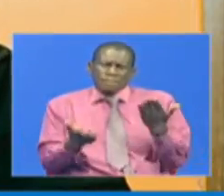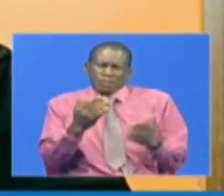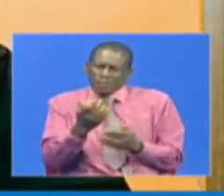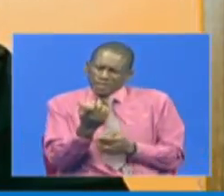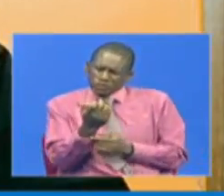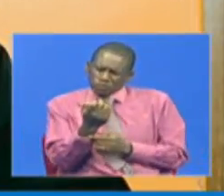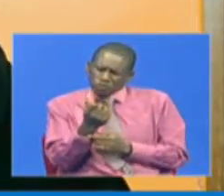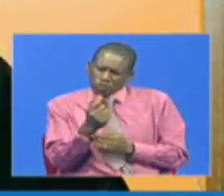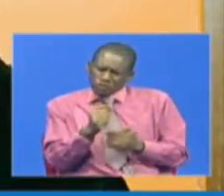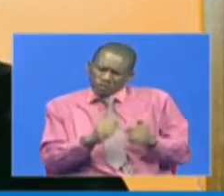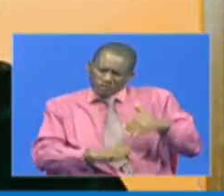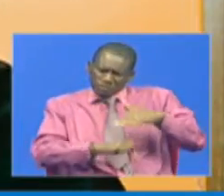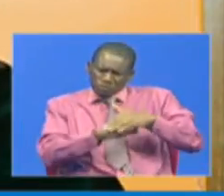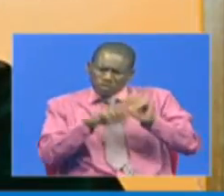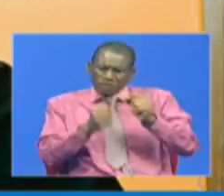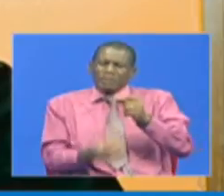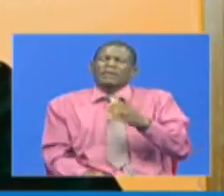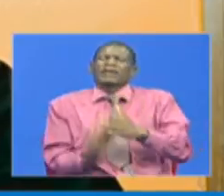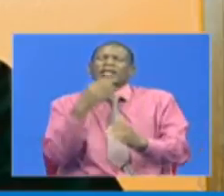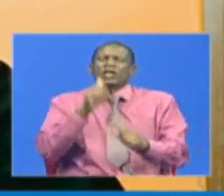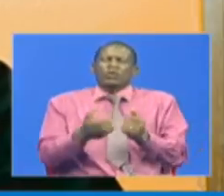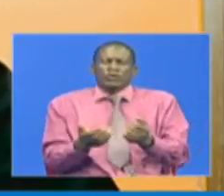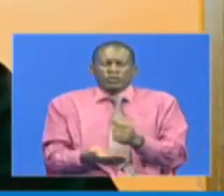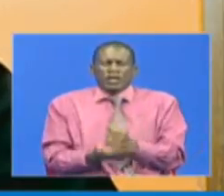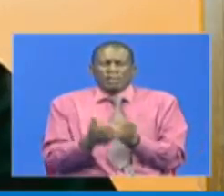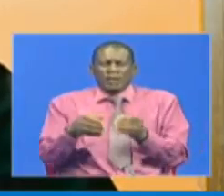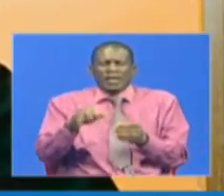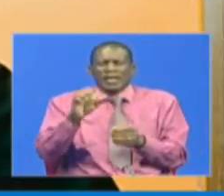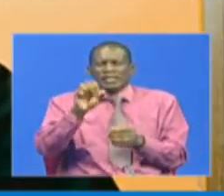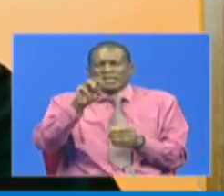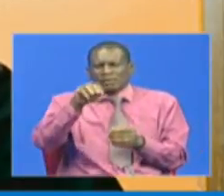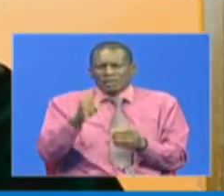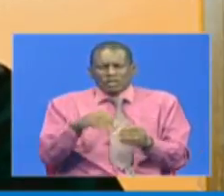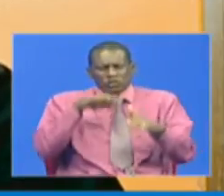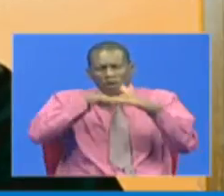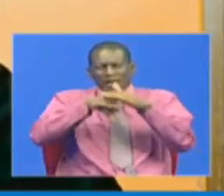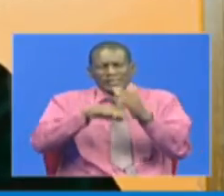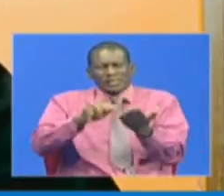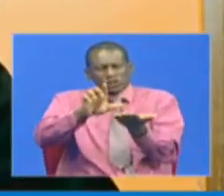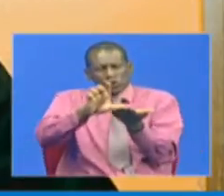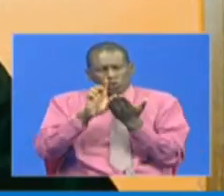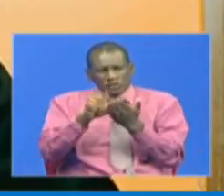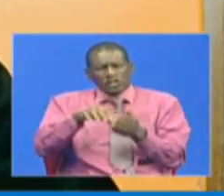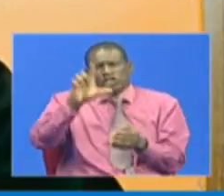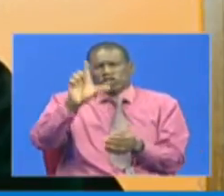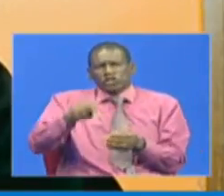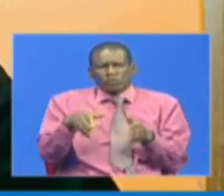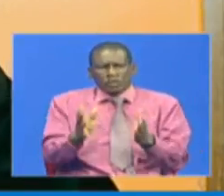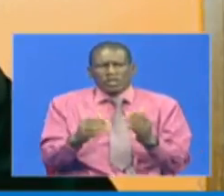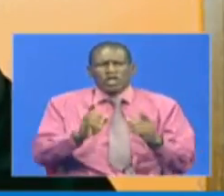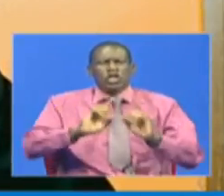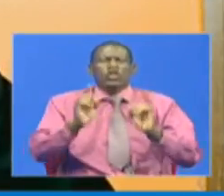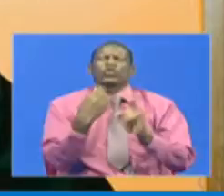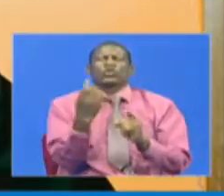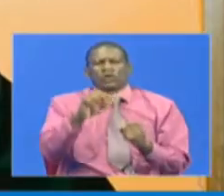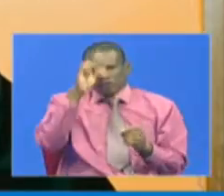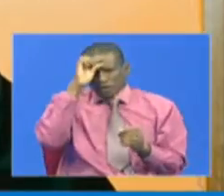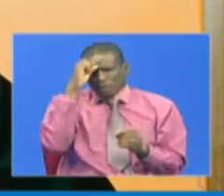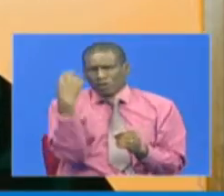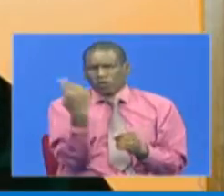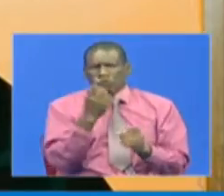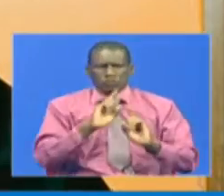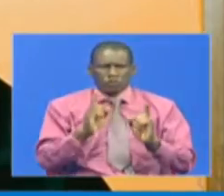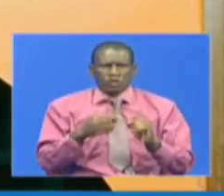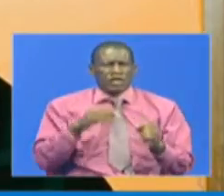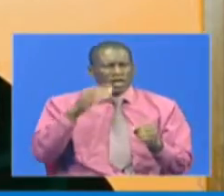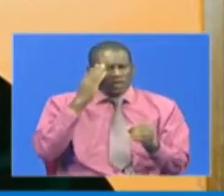buffer can be created that enables the SME to access credit at a cheaper price. But it's not just about the government. I think this COVID,